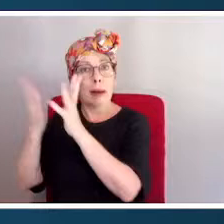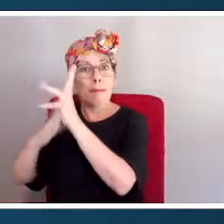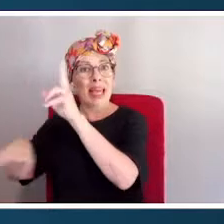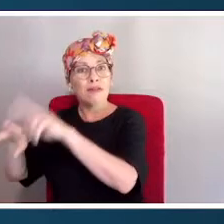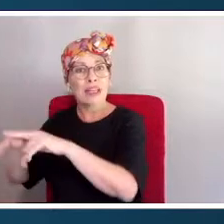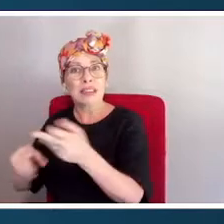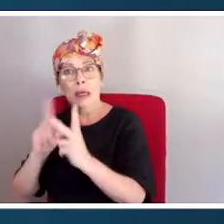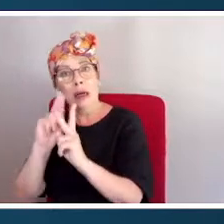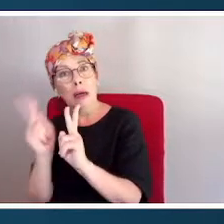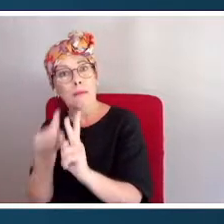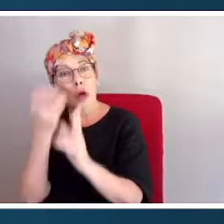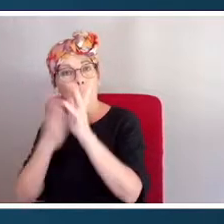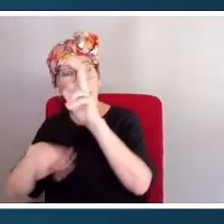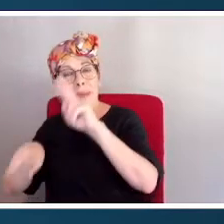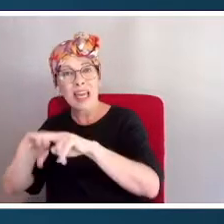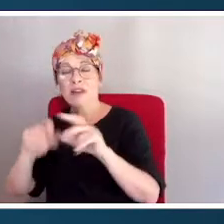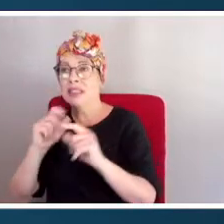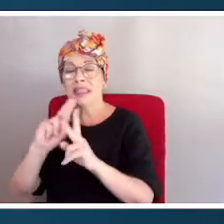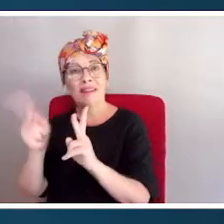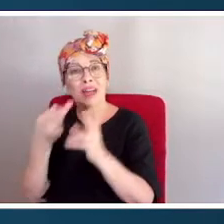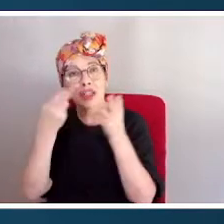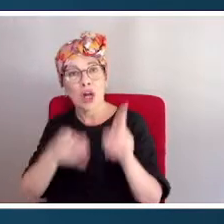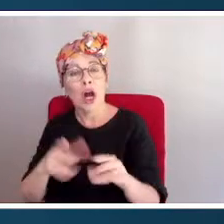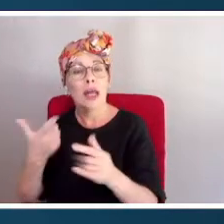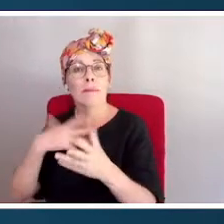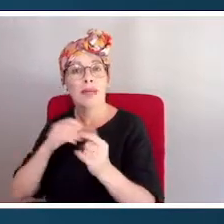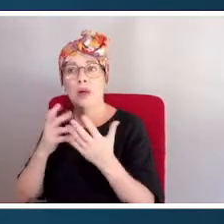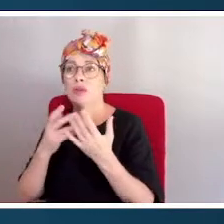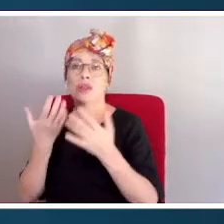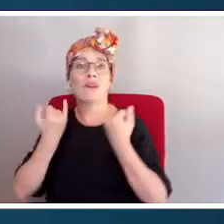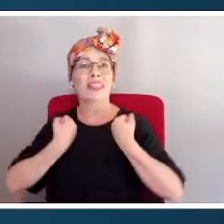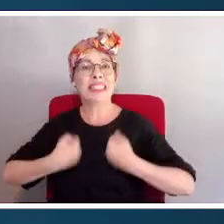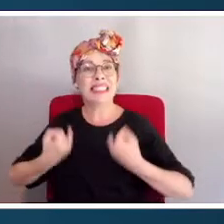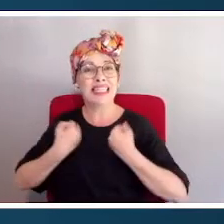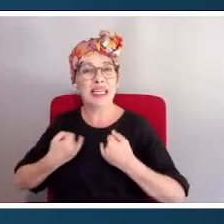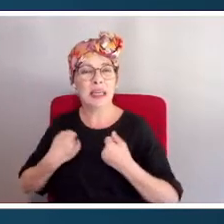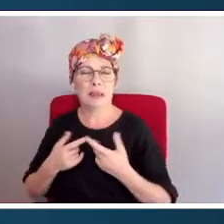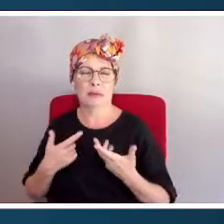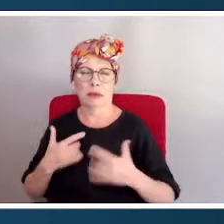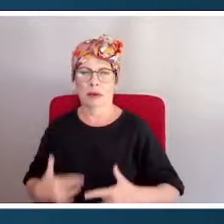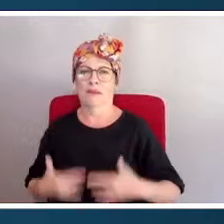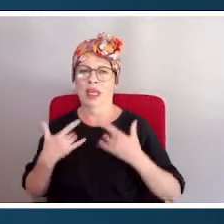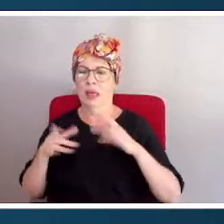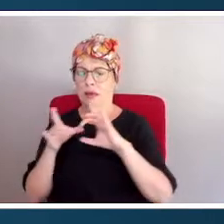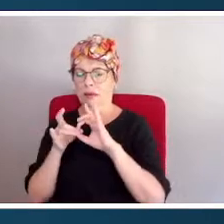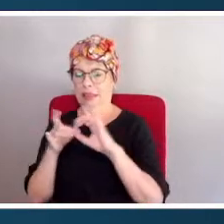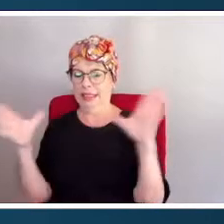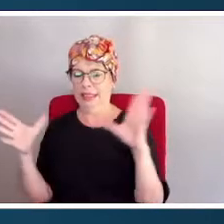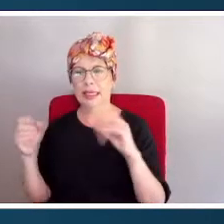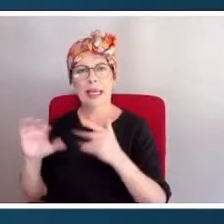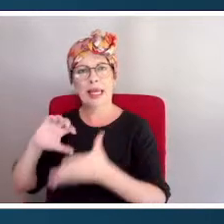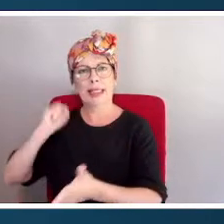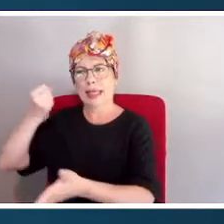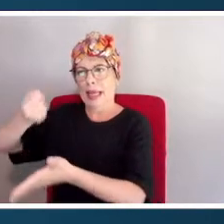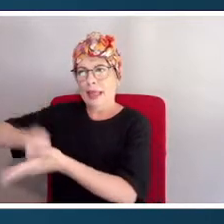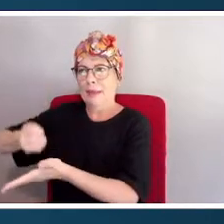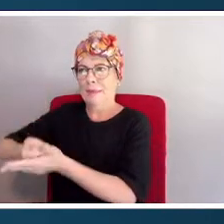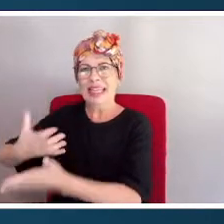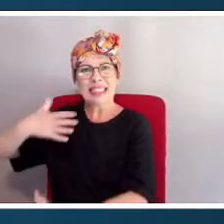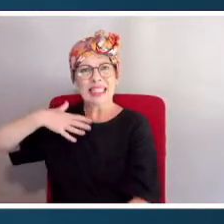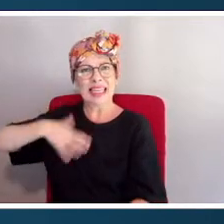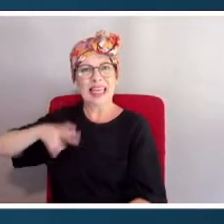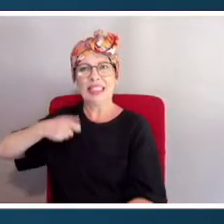to NCDs? Isn't there a disconnect in terms of the basic needs that the Pacific needs?